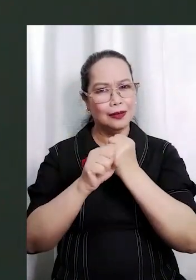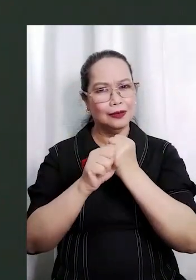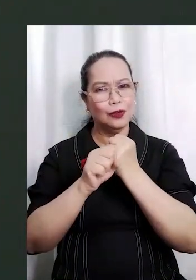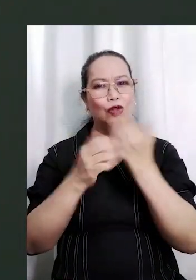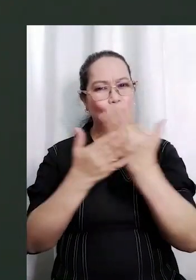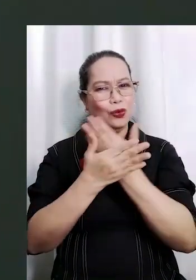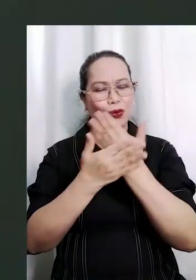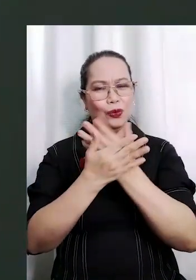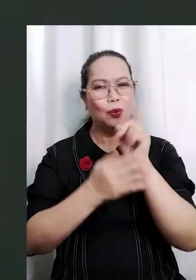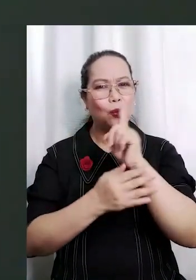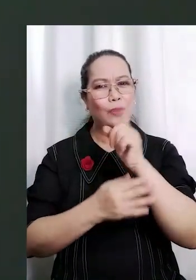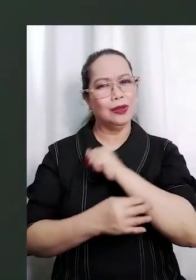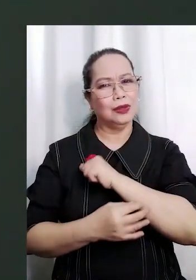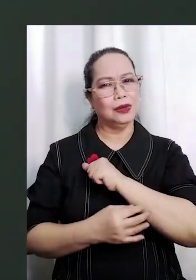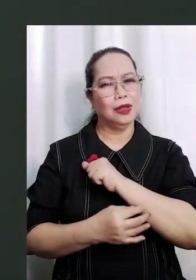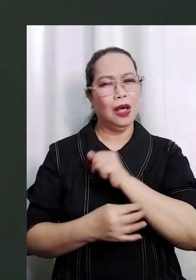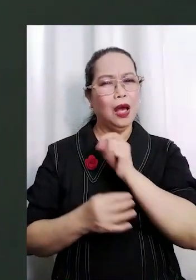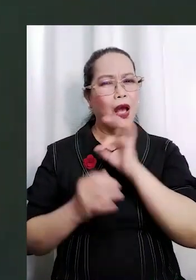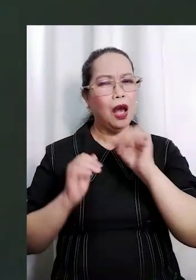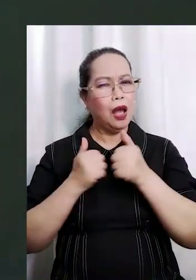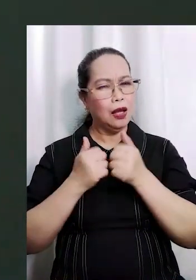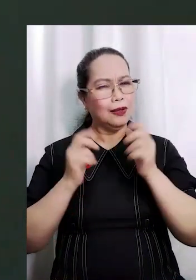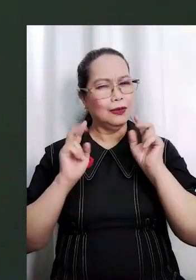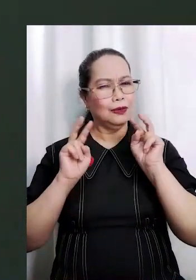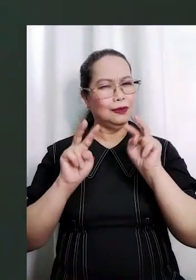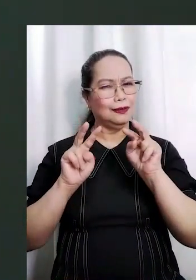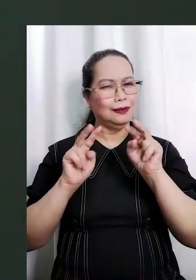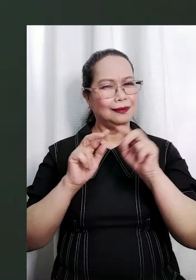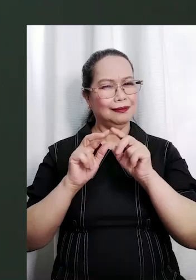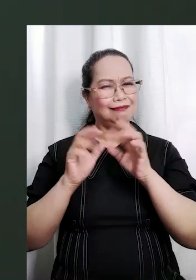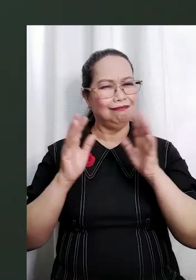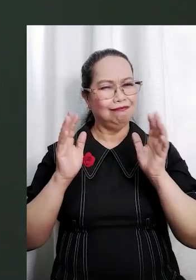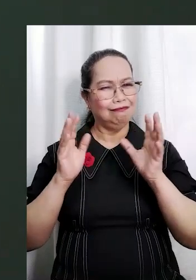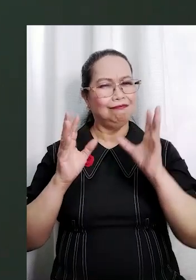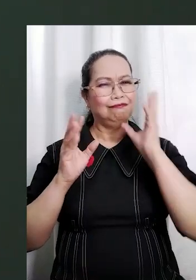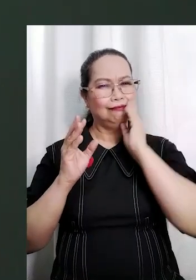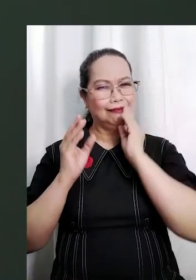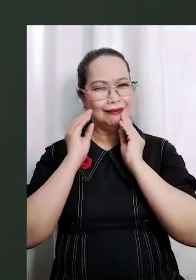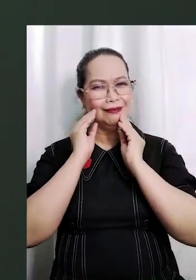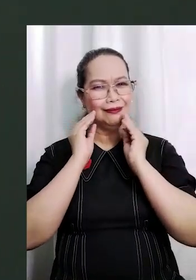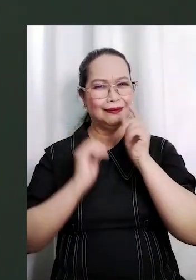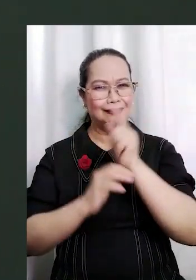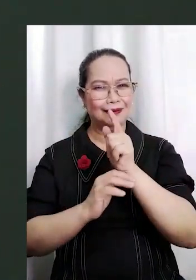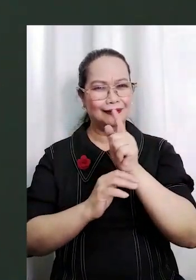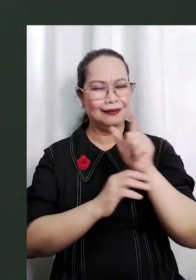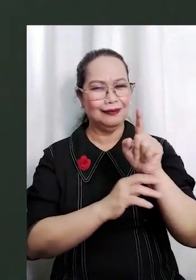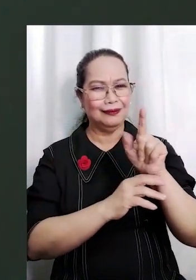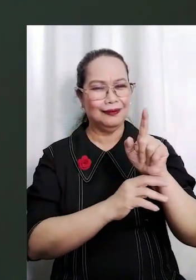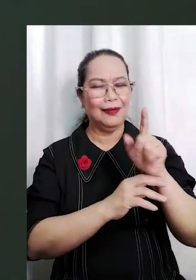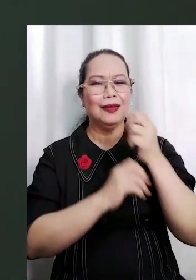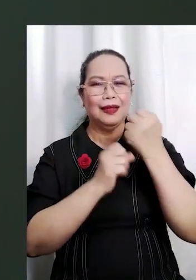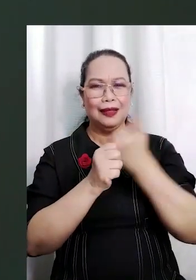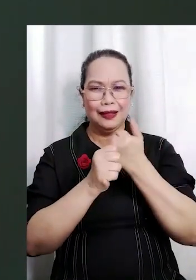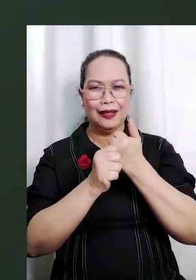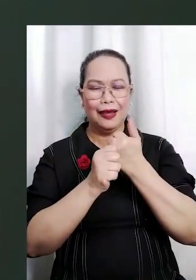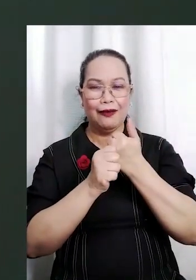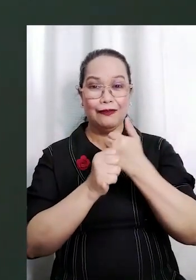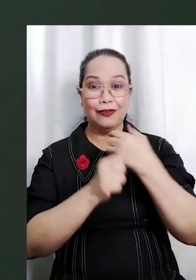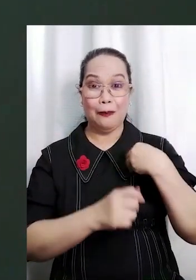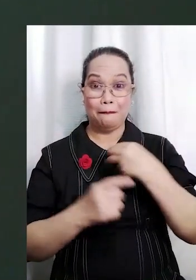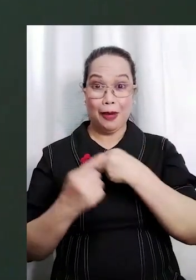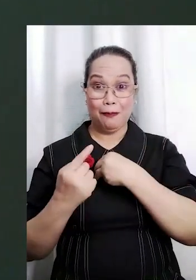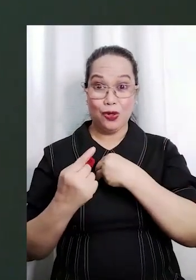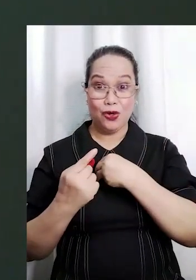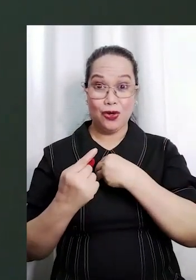ba yung magiging attitude natin in terms of facing this year? Since at CCBC, every